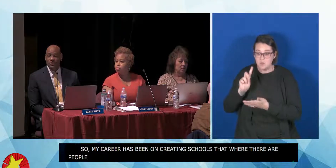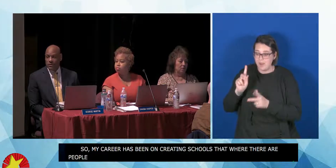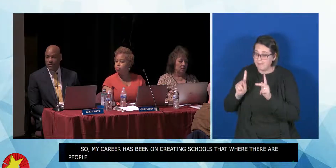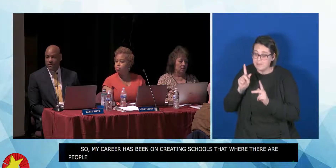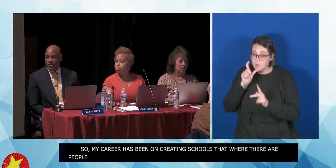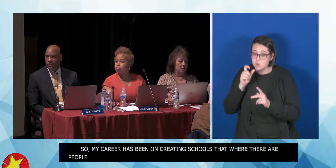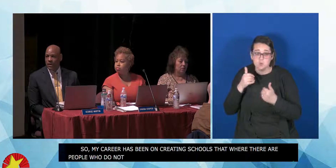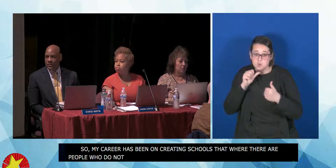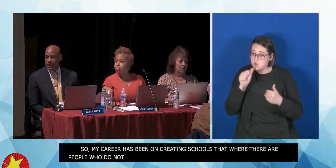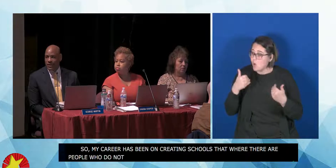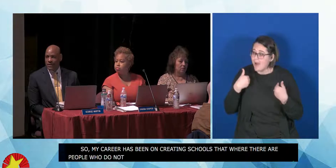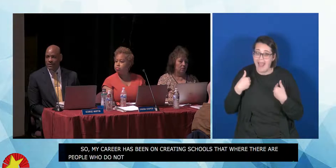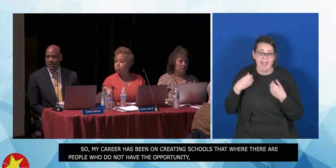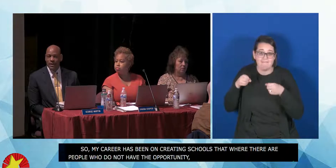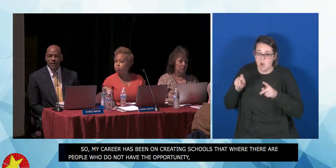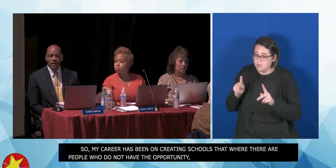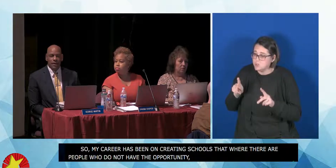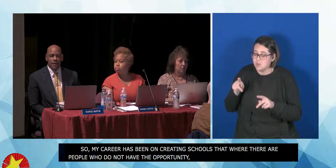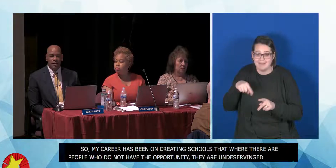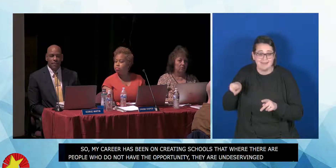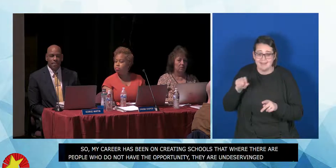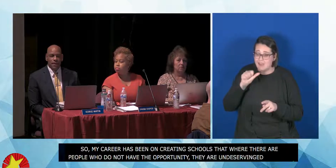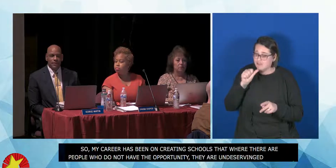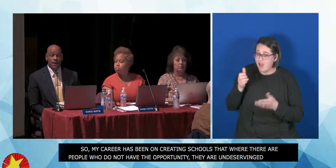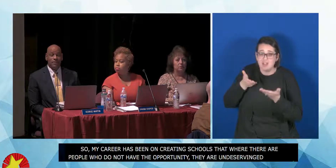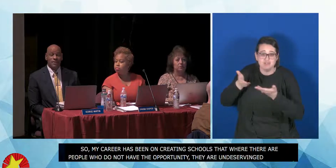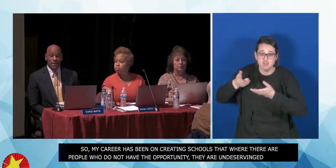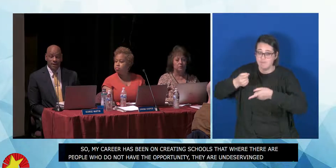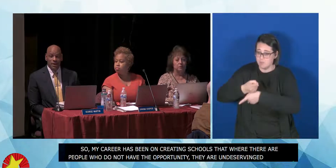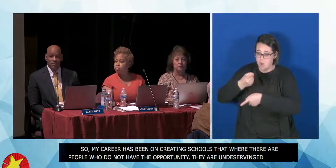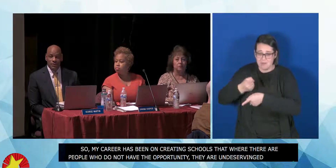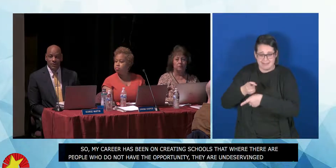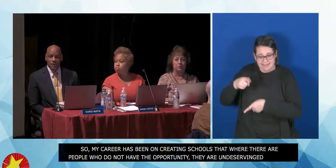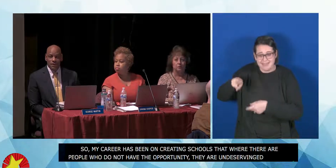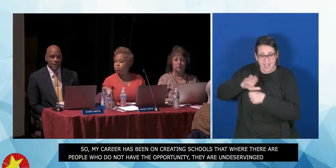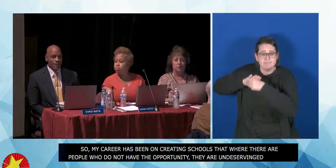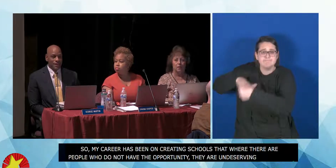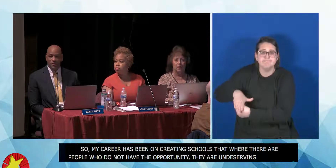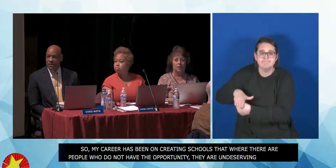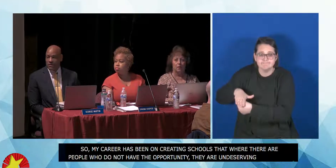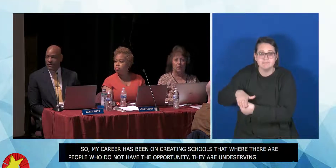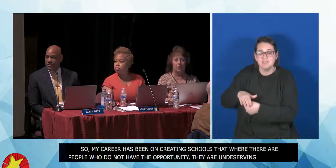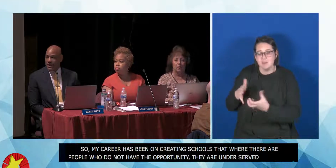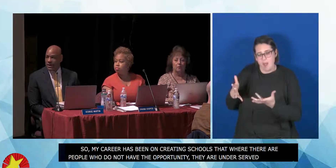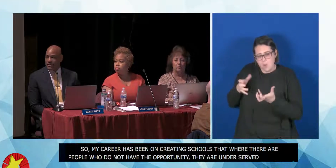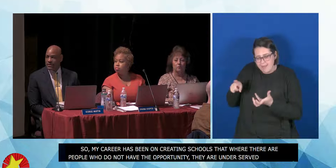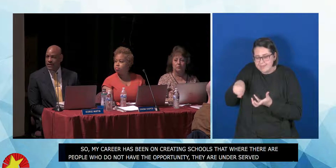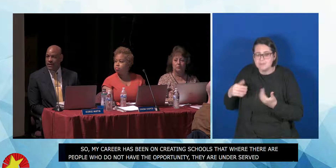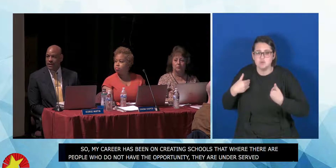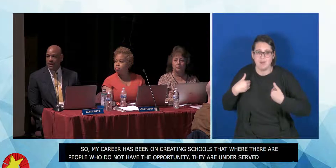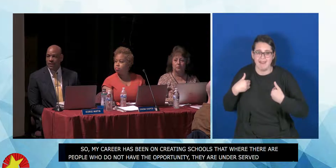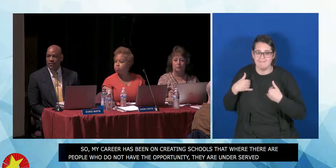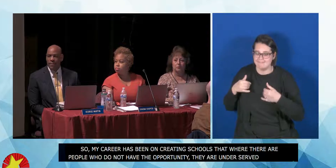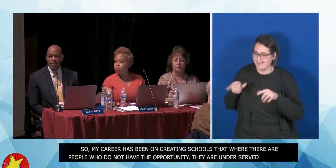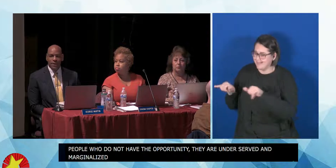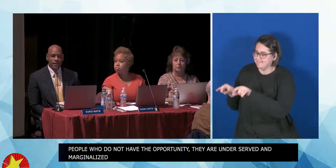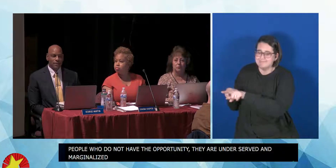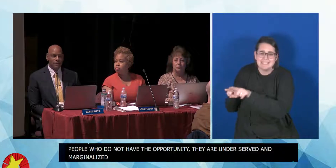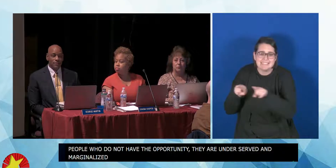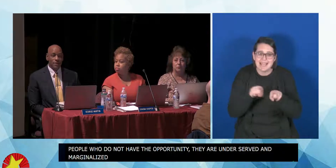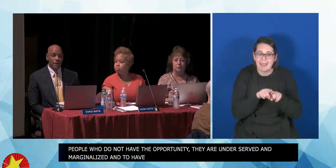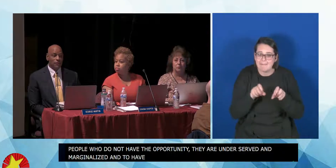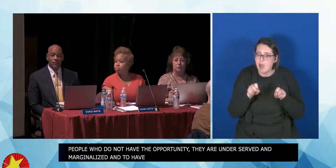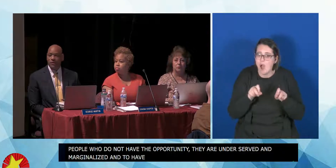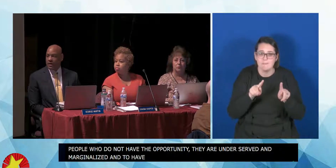are underserved, they're marginalized, to have the same opportunities that every other student has. That